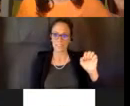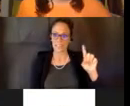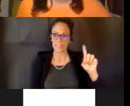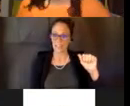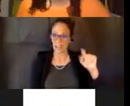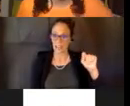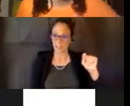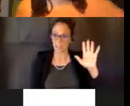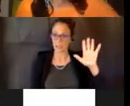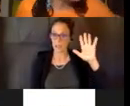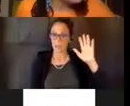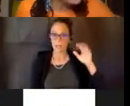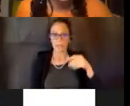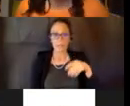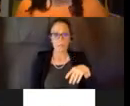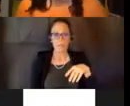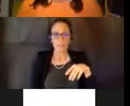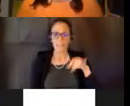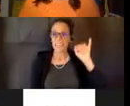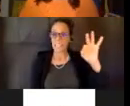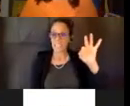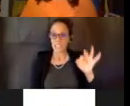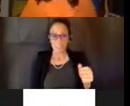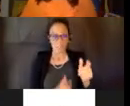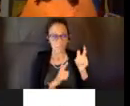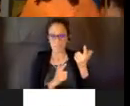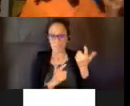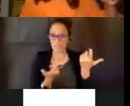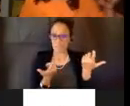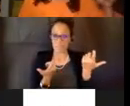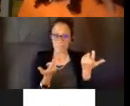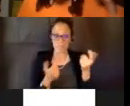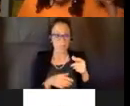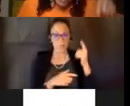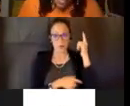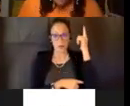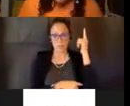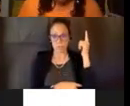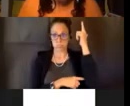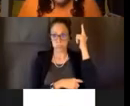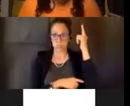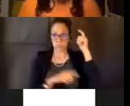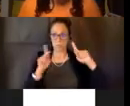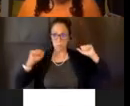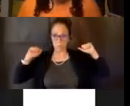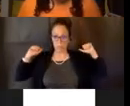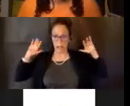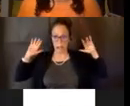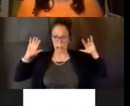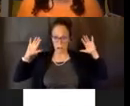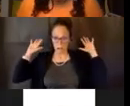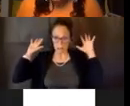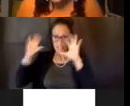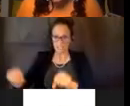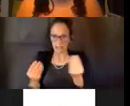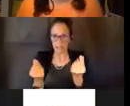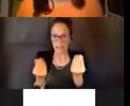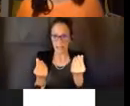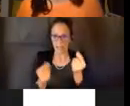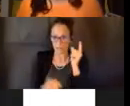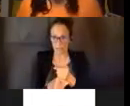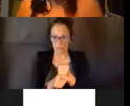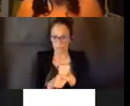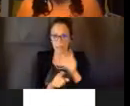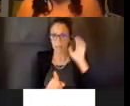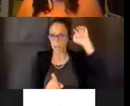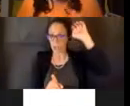you can run out on the land, you can put your stake down on 160 acres. And if you can stay on that for 5 years, if you build a home, if